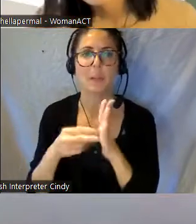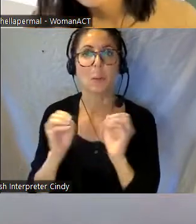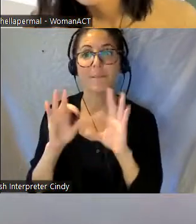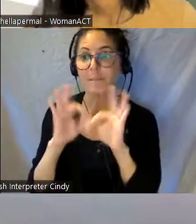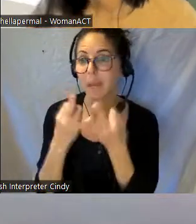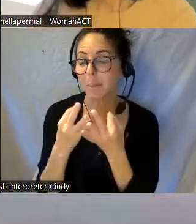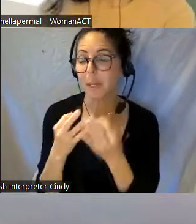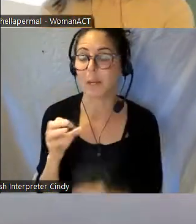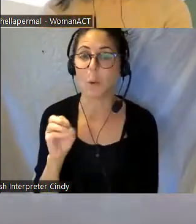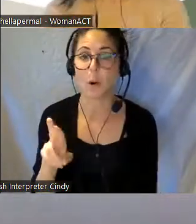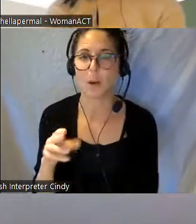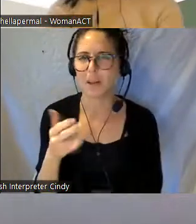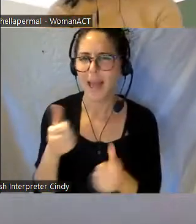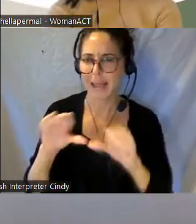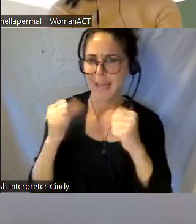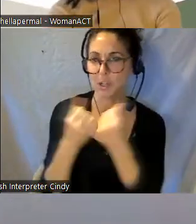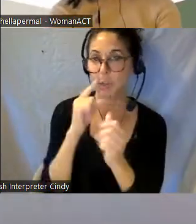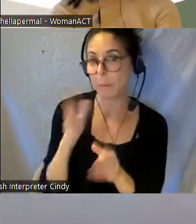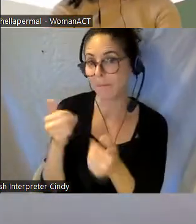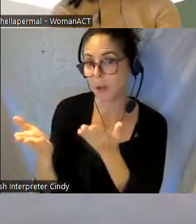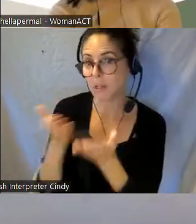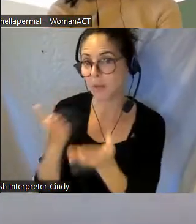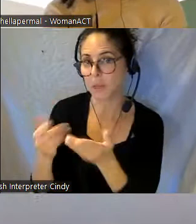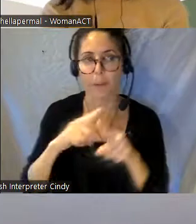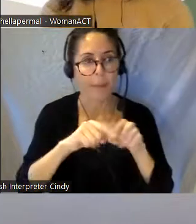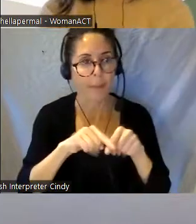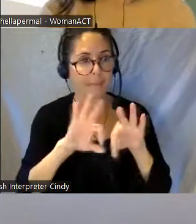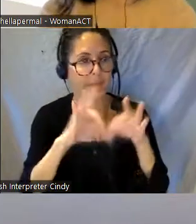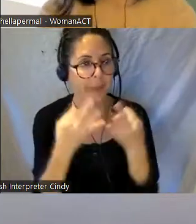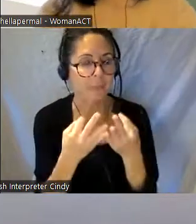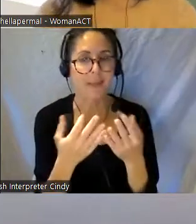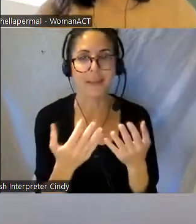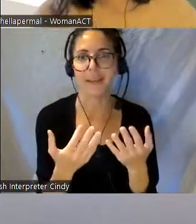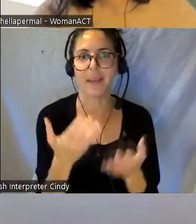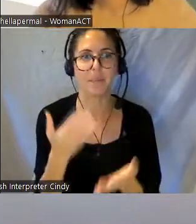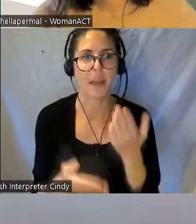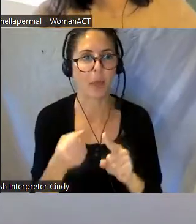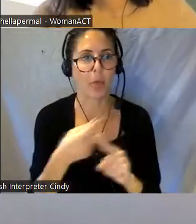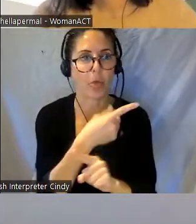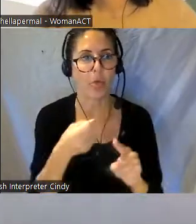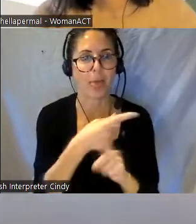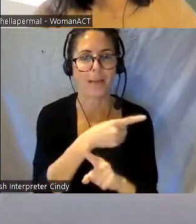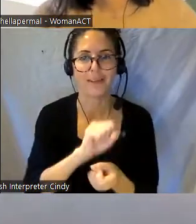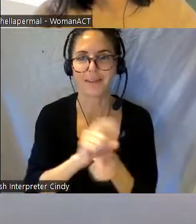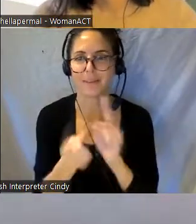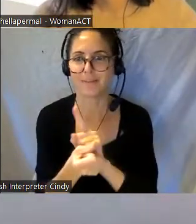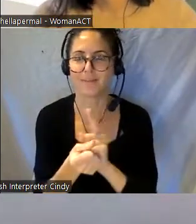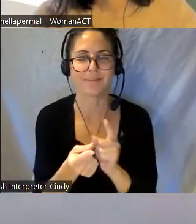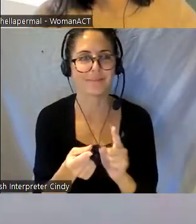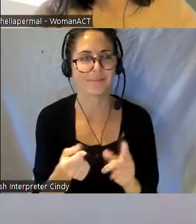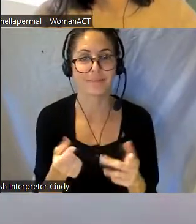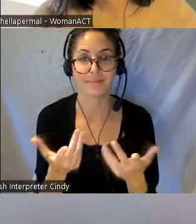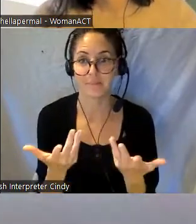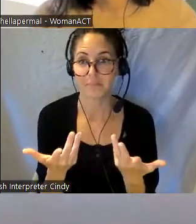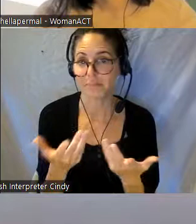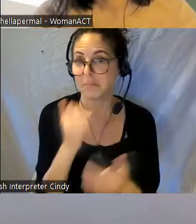an agency that would provide that service, so they don't have to rely on a family member that may not be translating what they're actually saying, whether that's